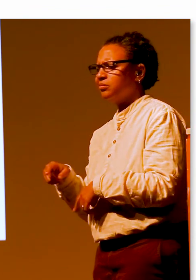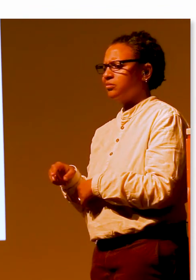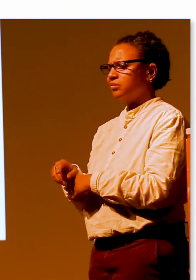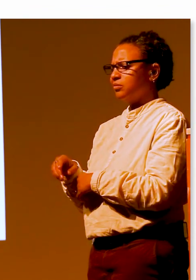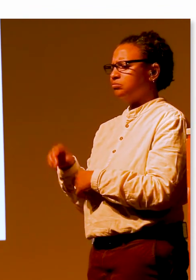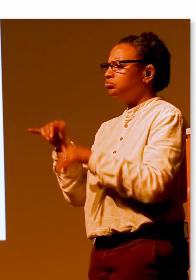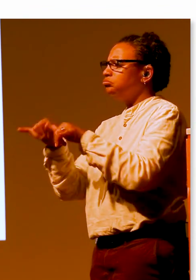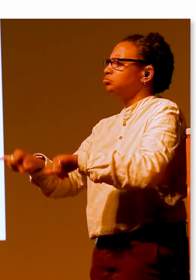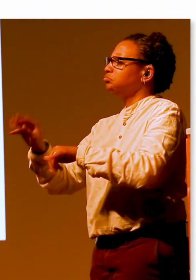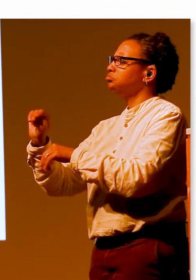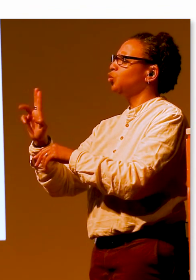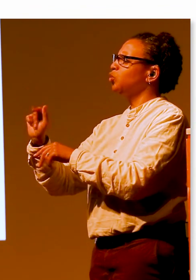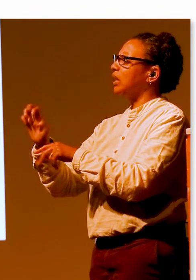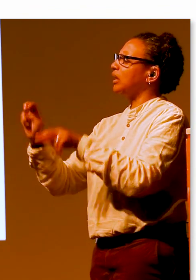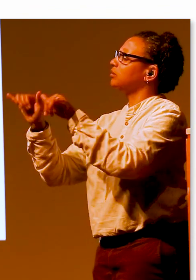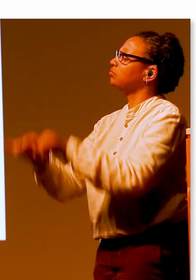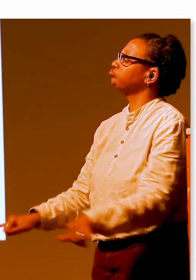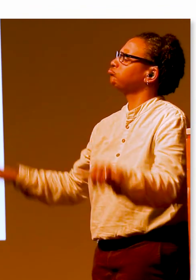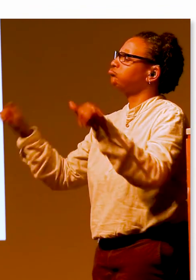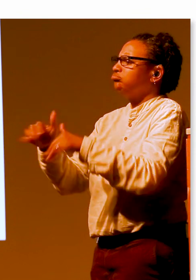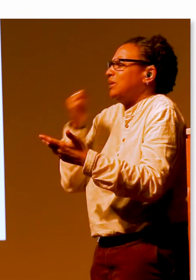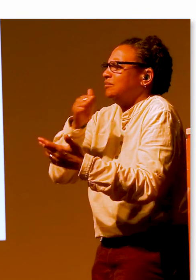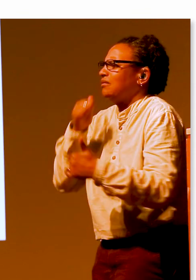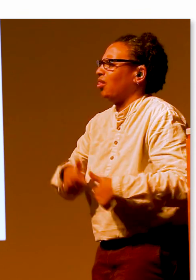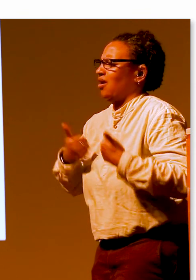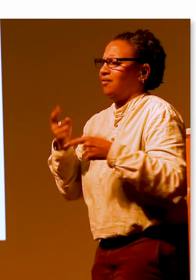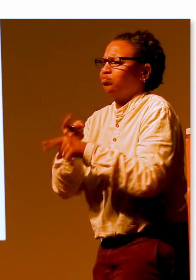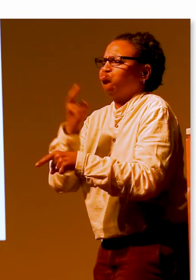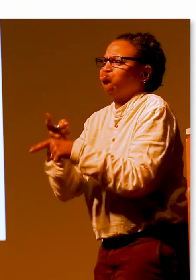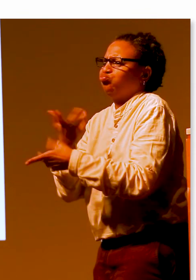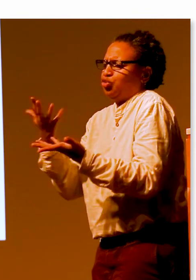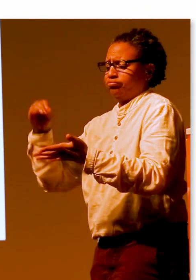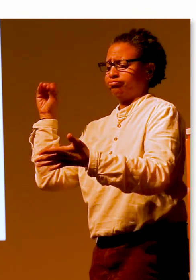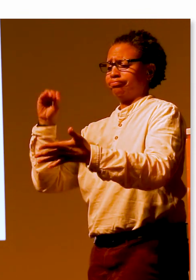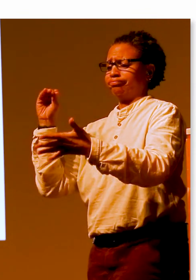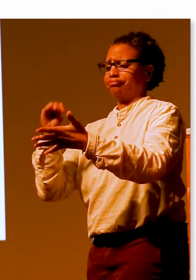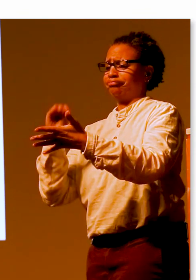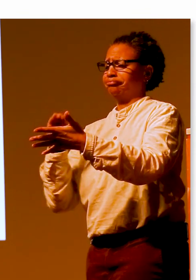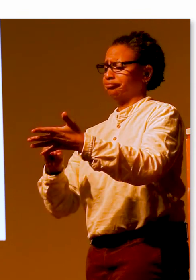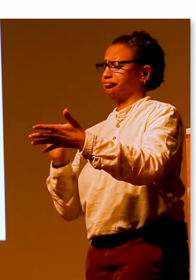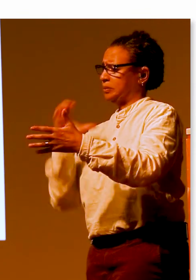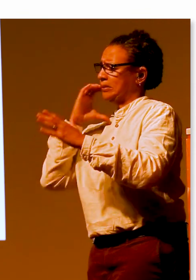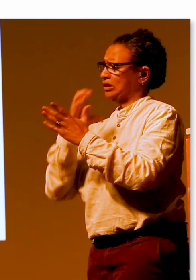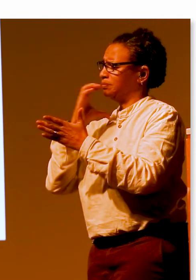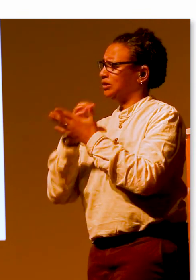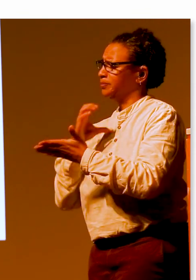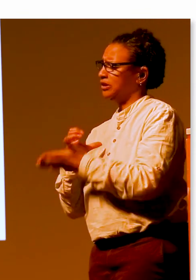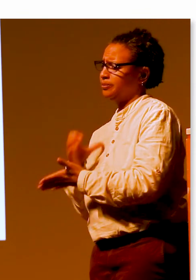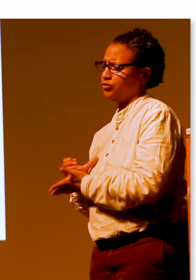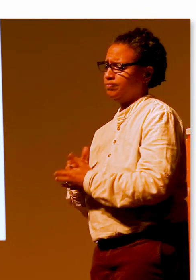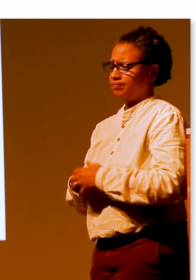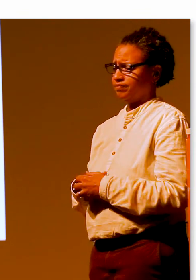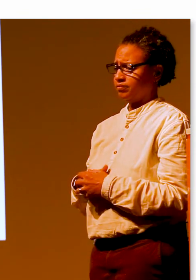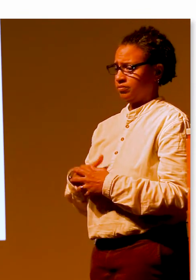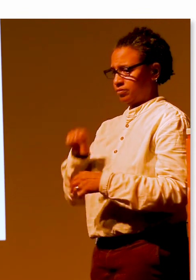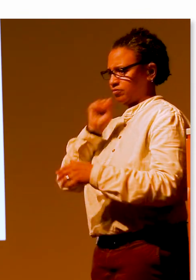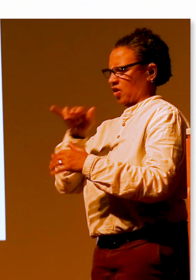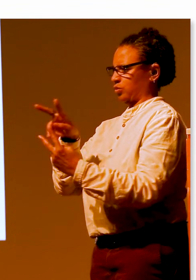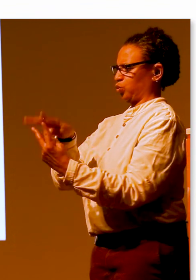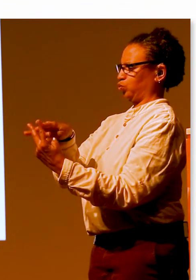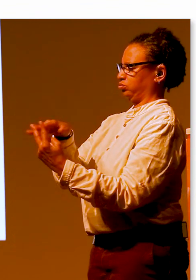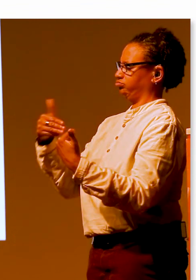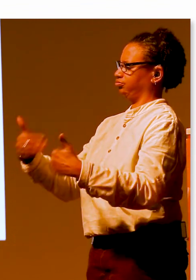not exterminated. And I really, really, really love these projects because I think that they're perfect examples of that kind of work. It's not